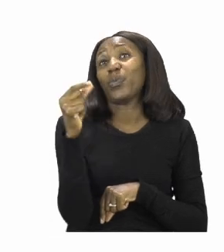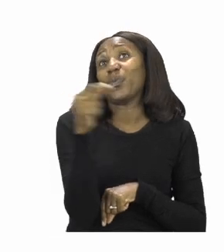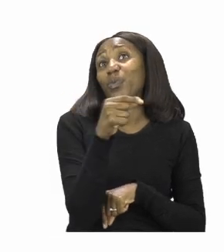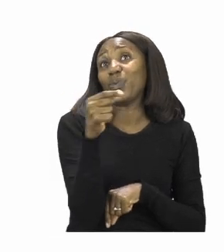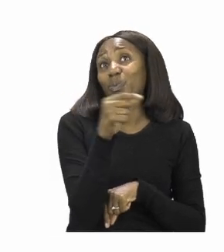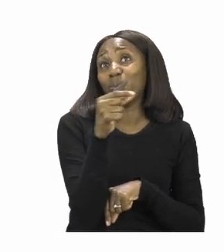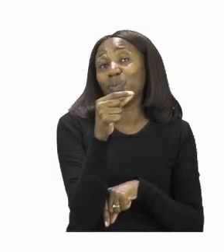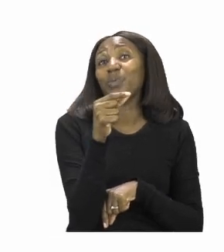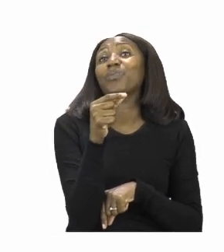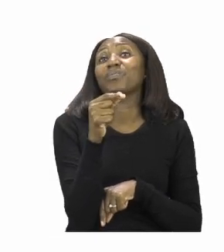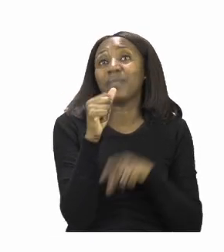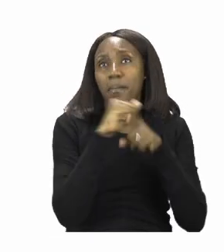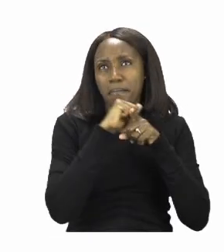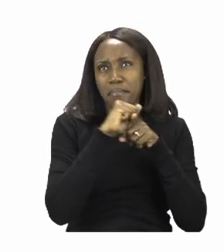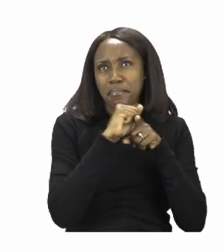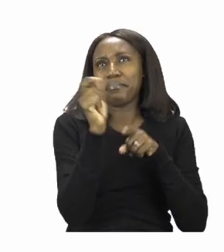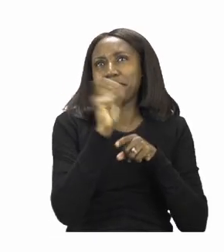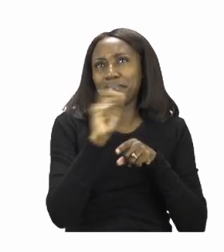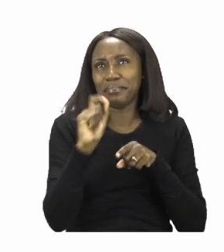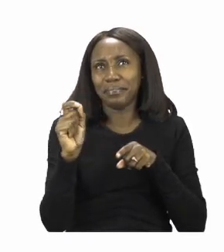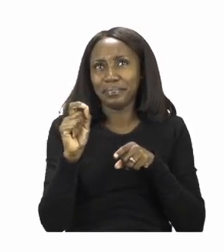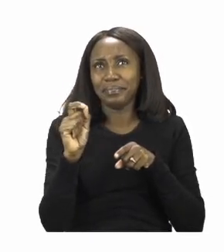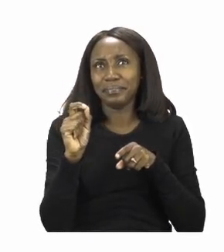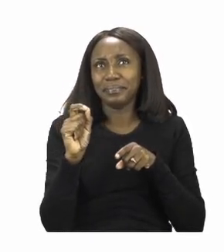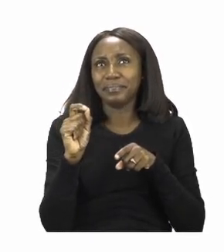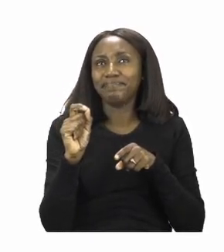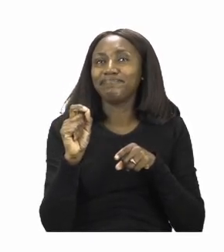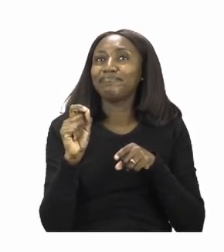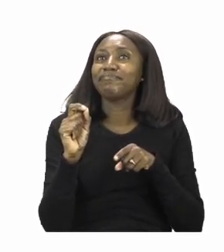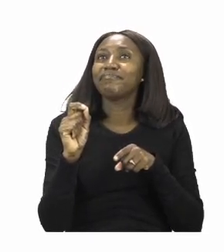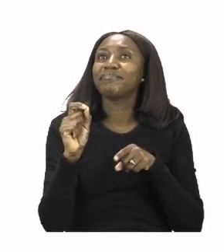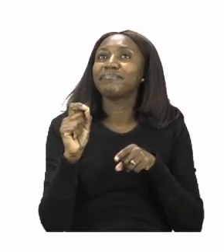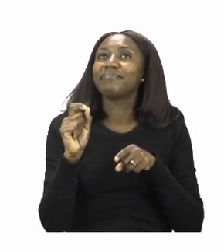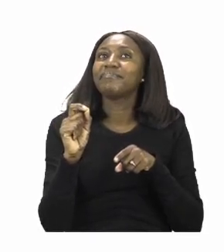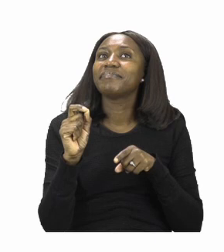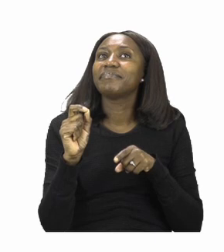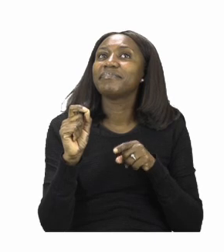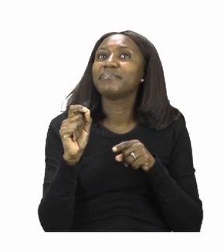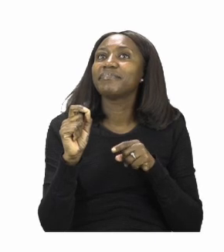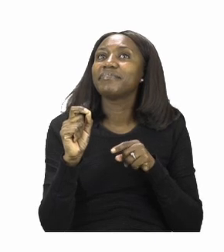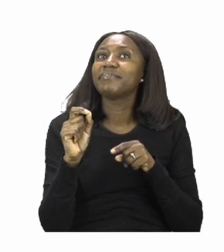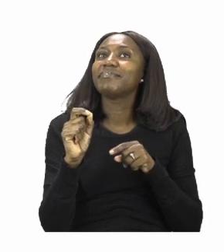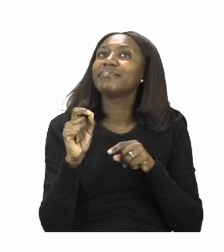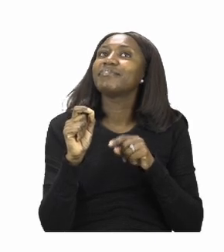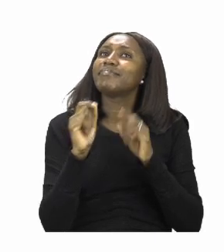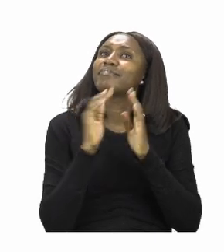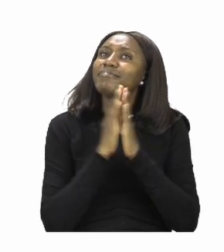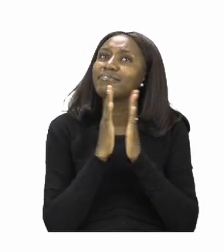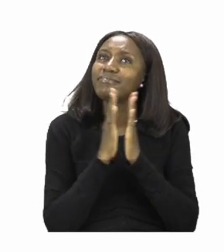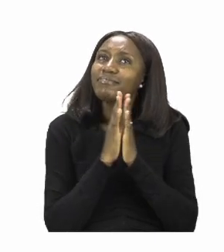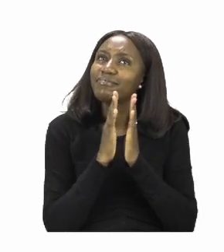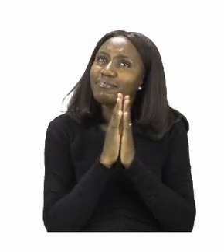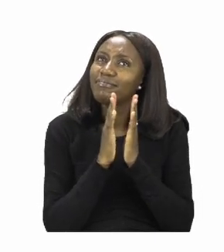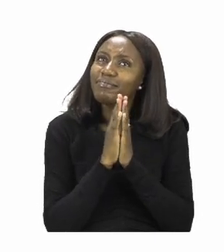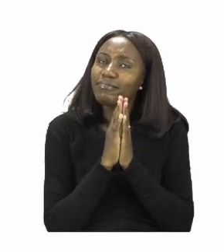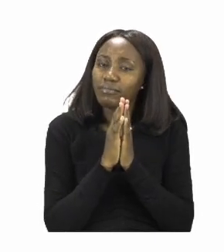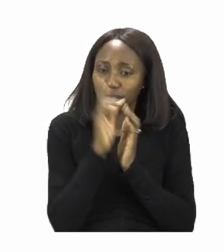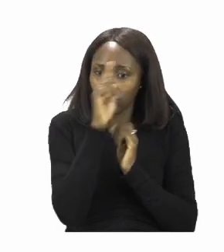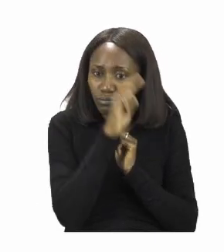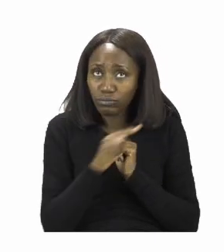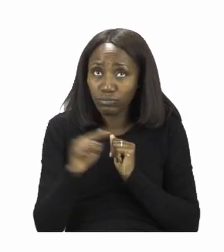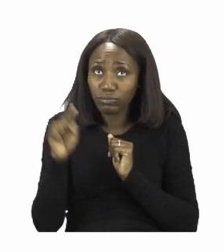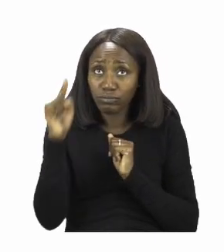G. After that, I want you to please draw a line from the circle to